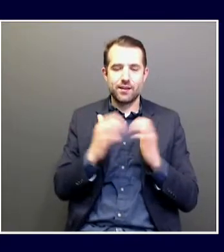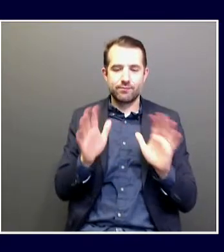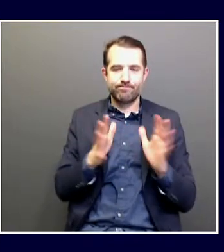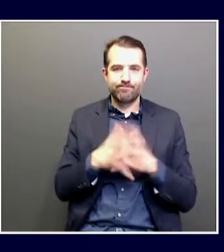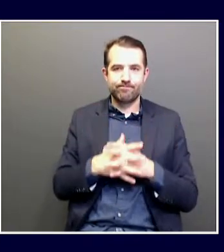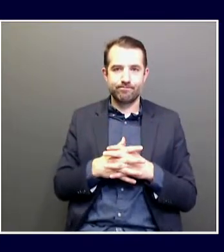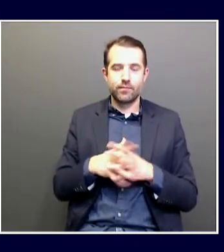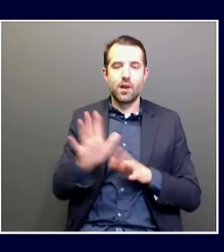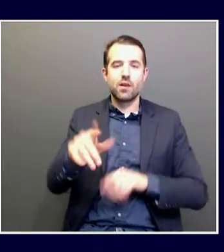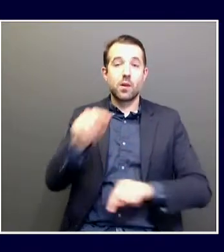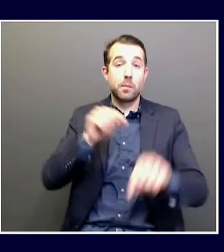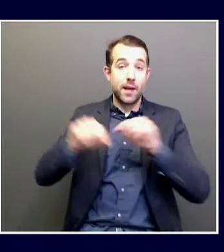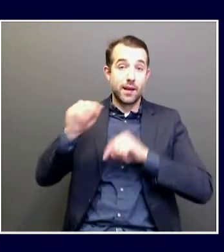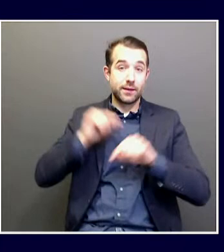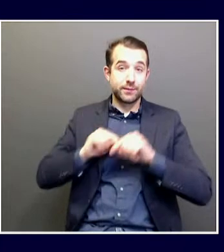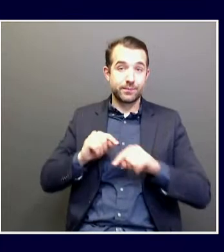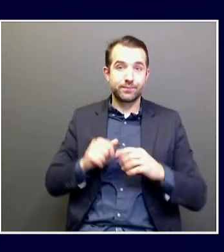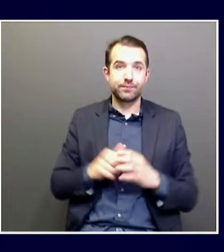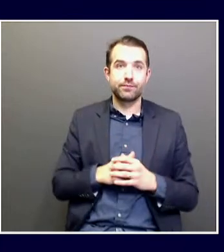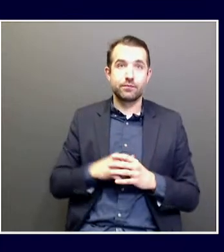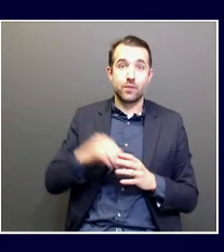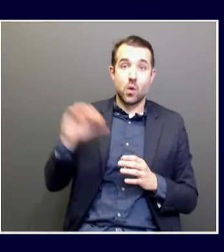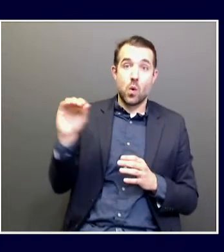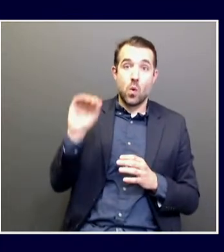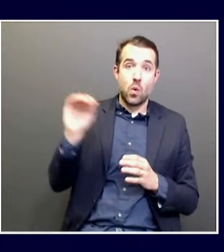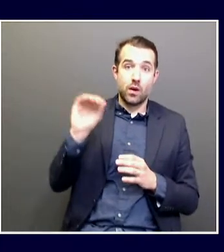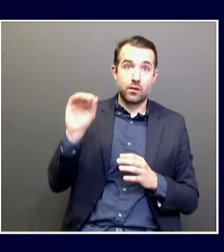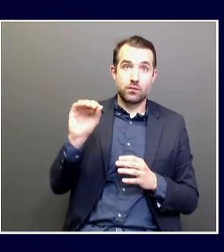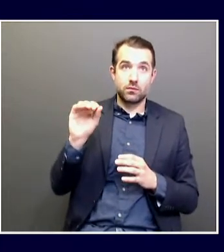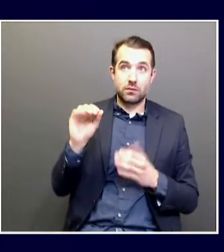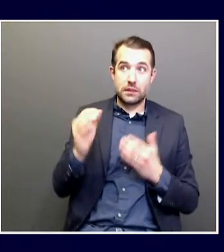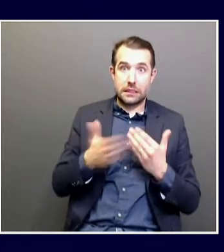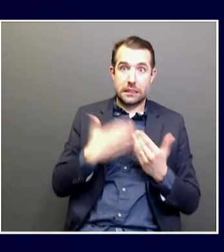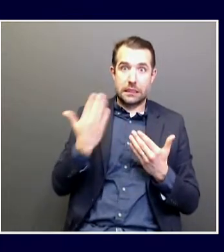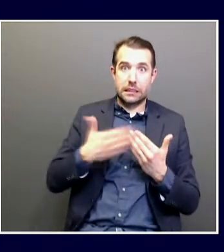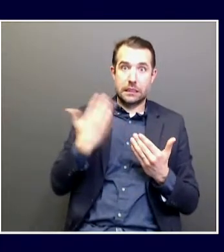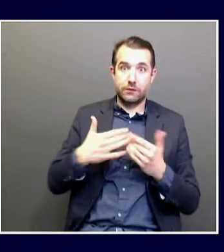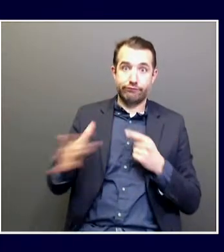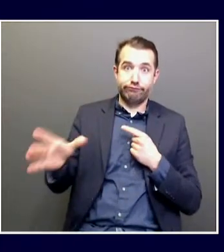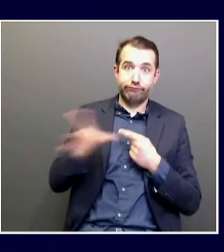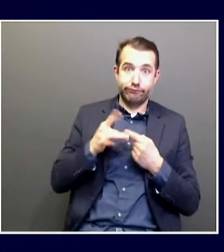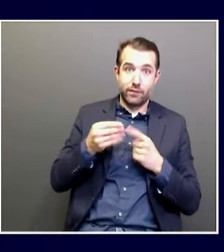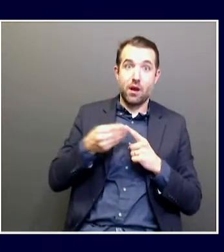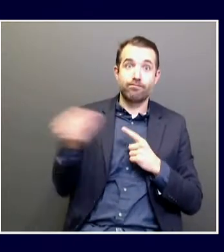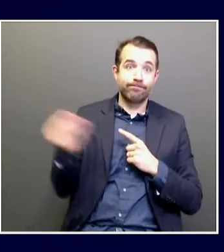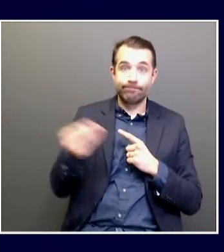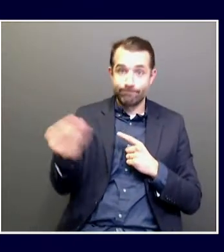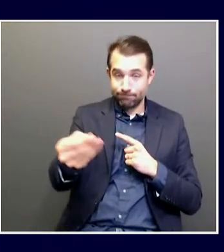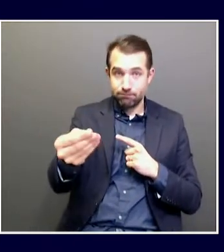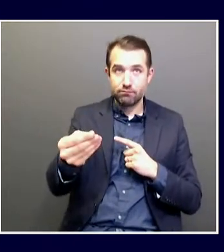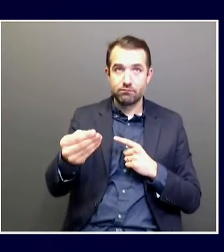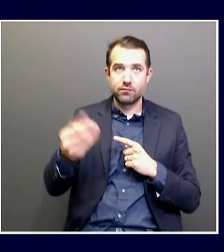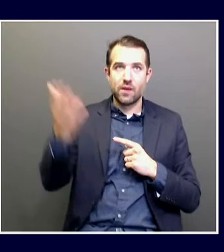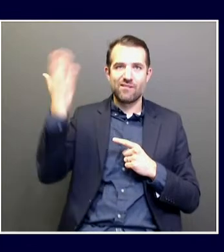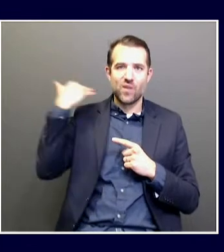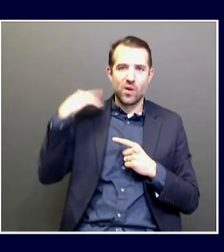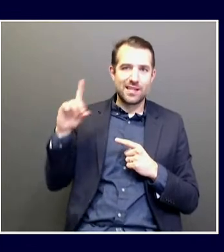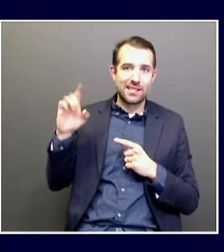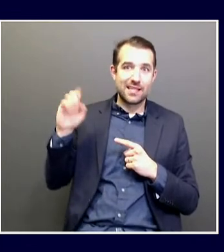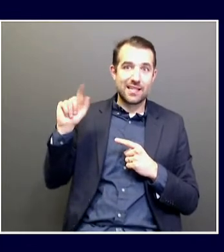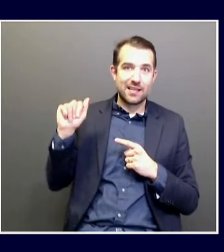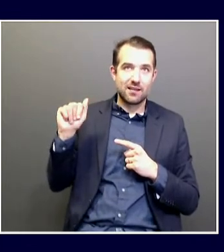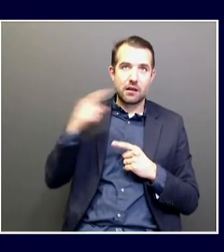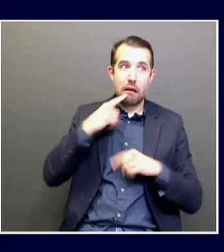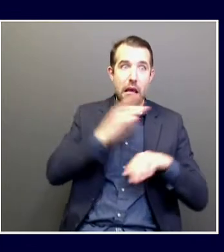that maybe it's more transmissible than even Delta, which was highly, highly transmissible, as everybody knows, and maybe it's